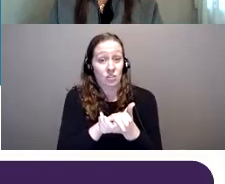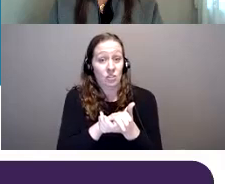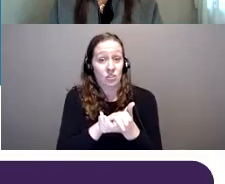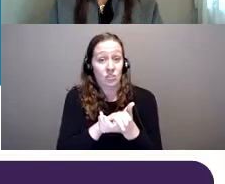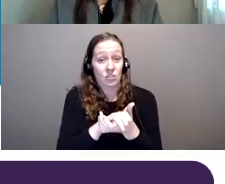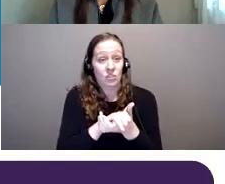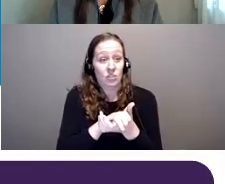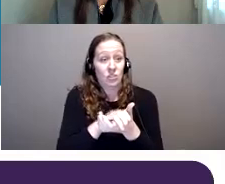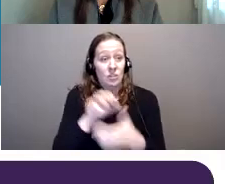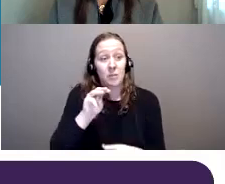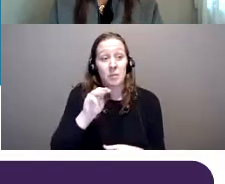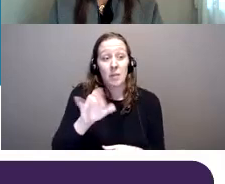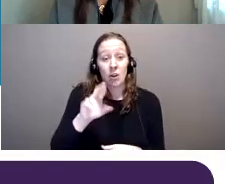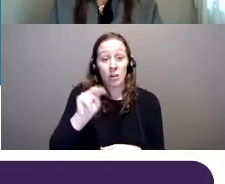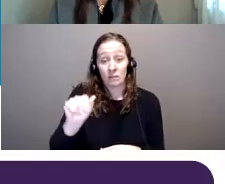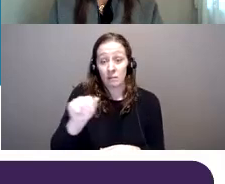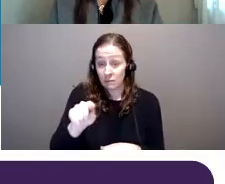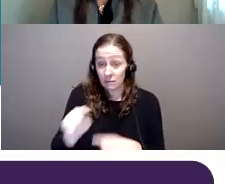Myra, are you online today?